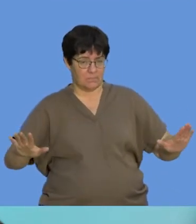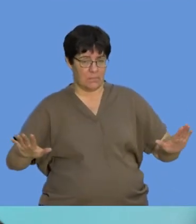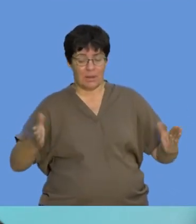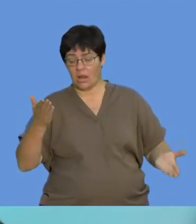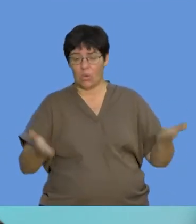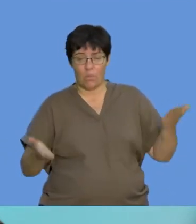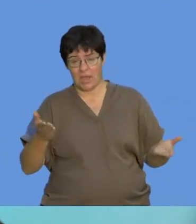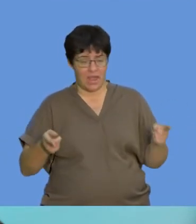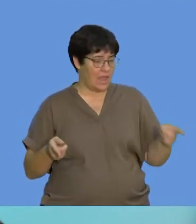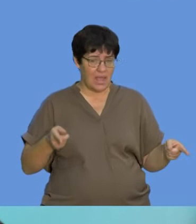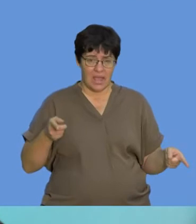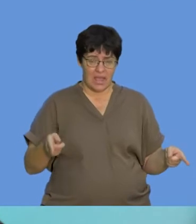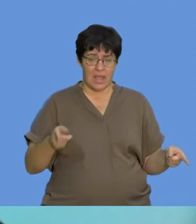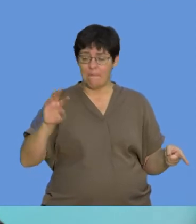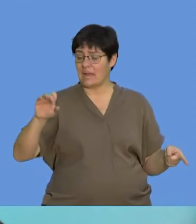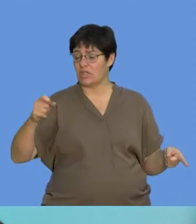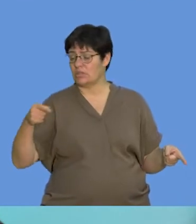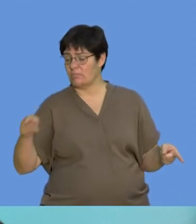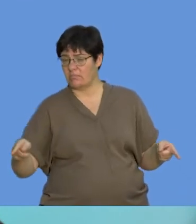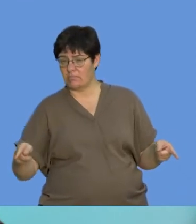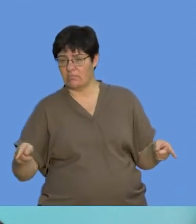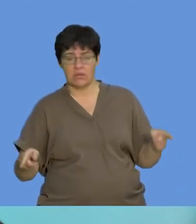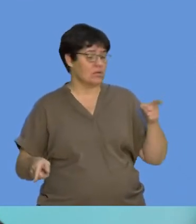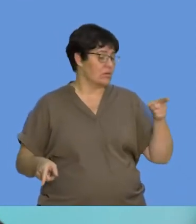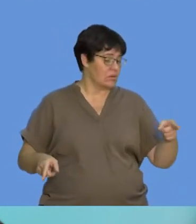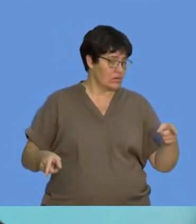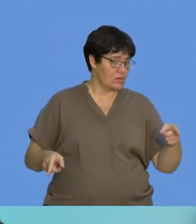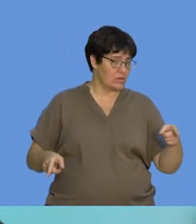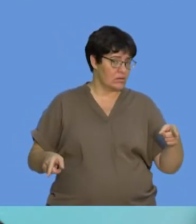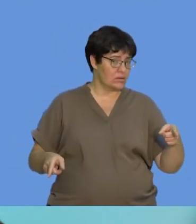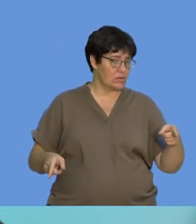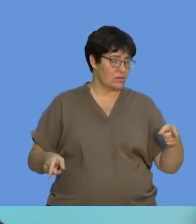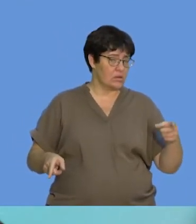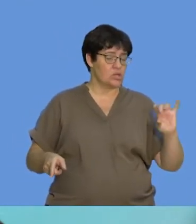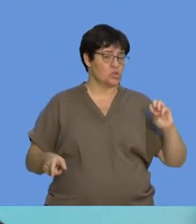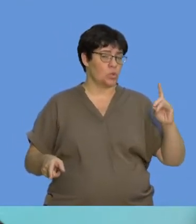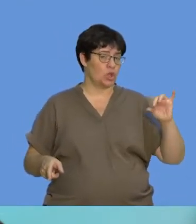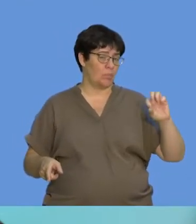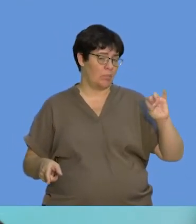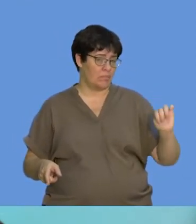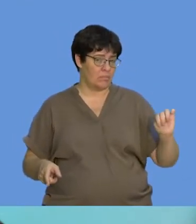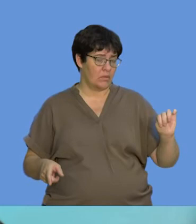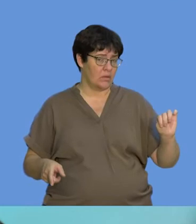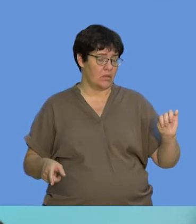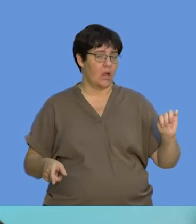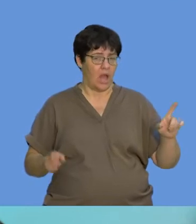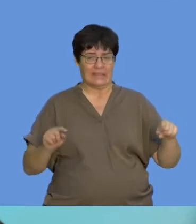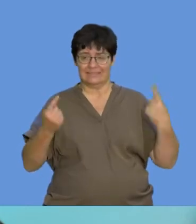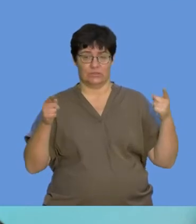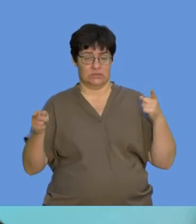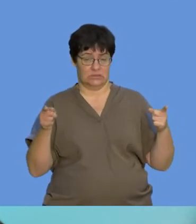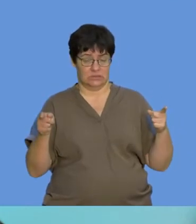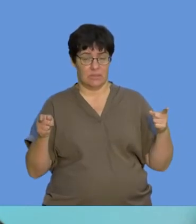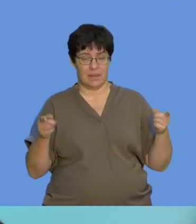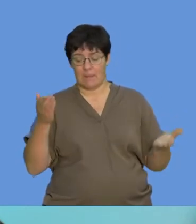by comparison, if we look at atoms that make up magnesium and compare them to those that make up sodium, they are